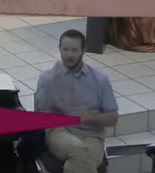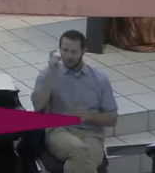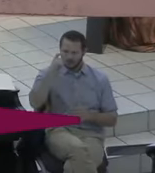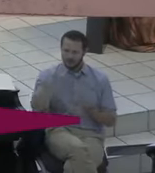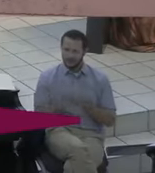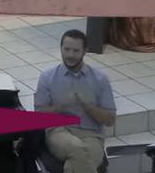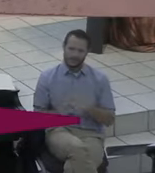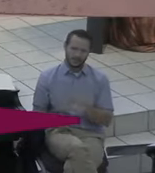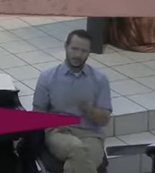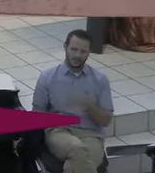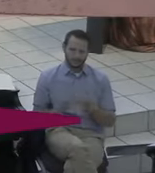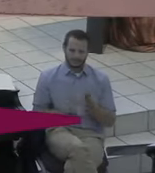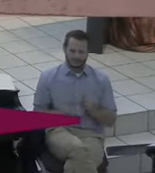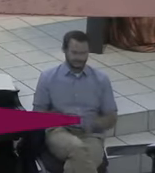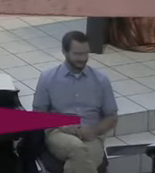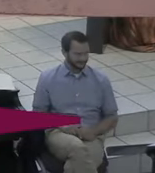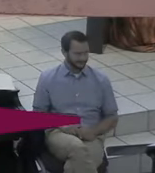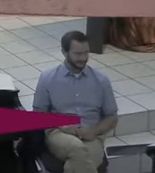others.